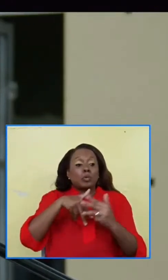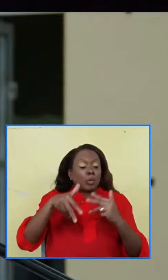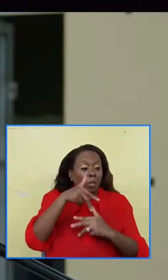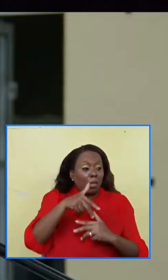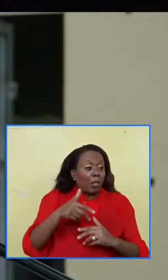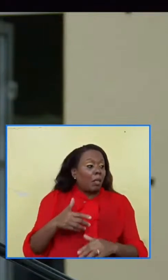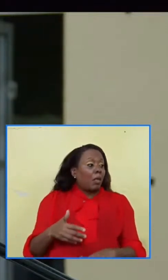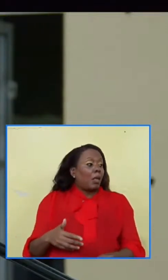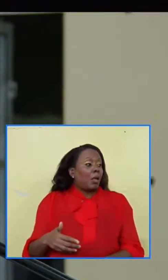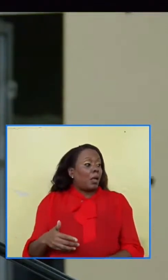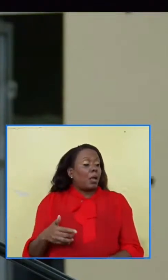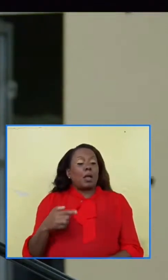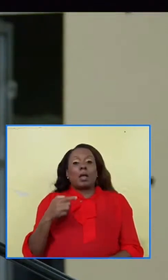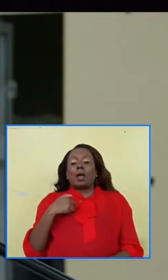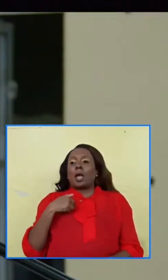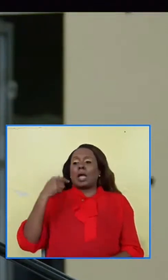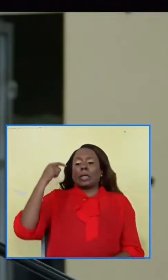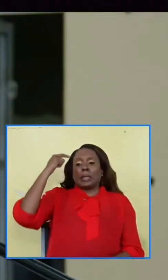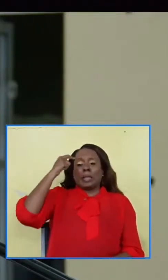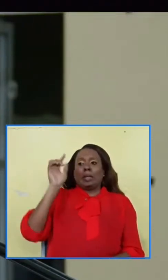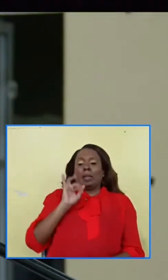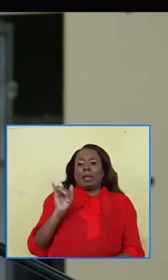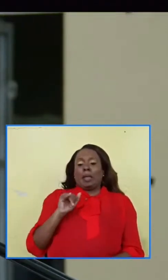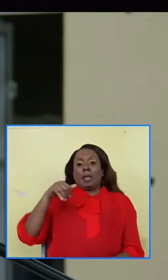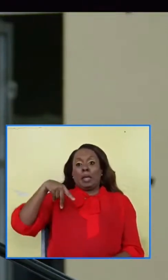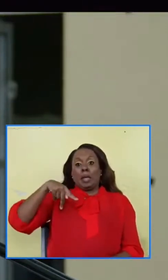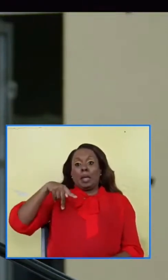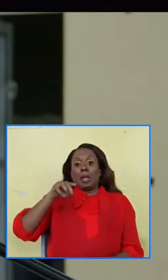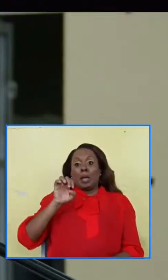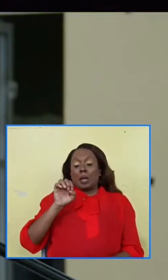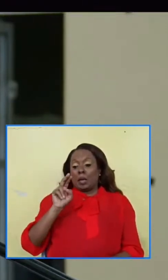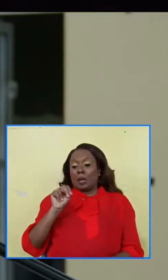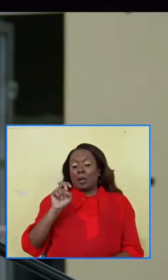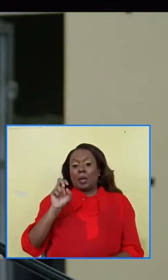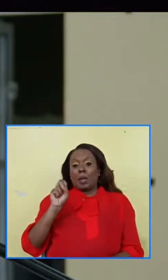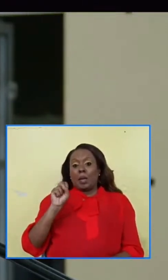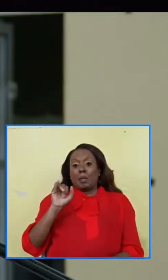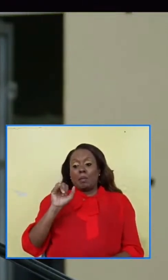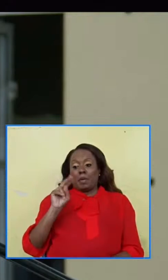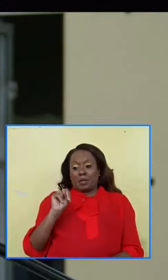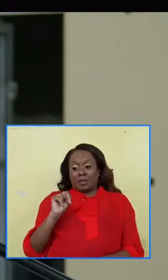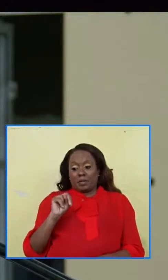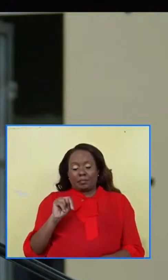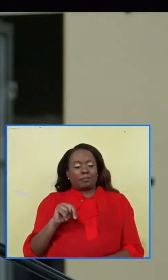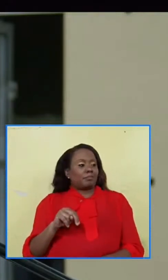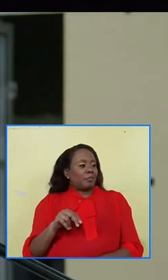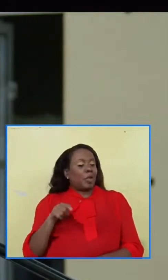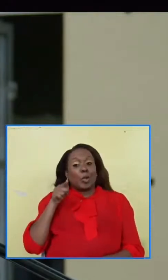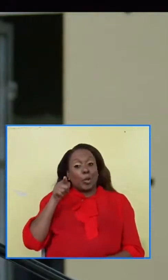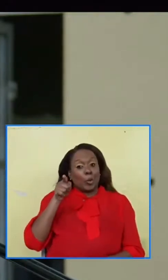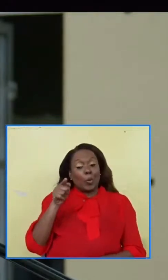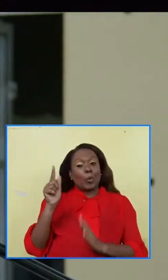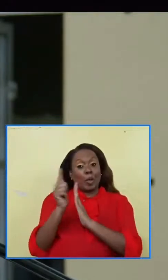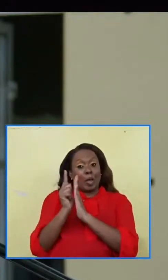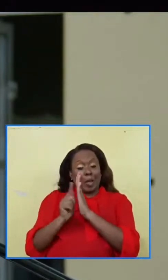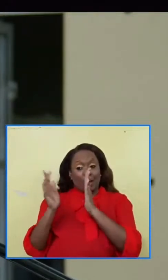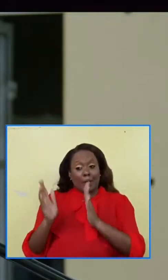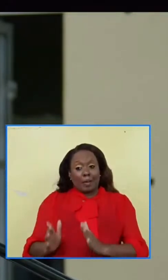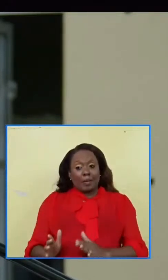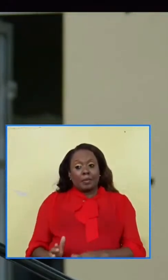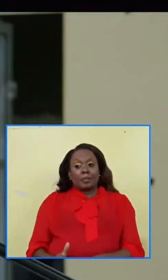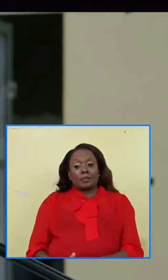I think of it in terms of a pension scheme, and where you are the lawyer here, where in